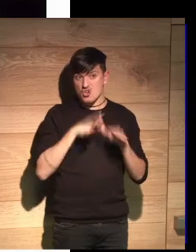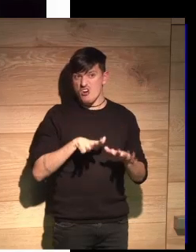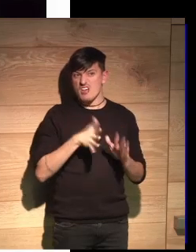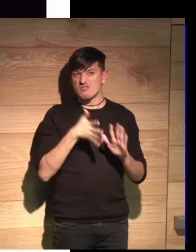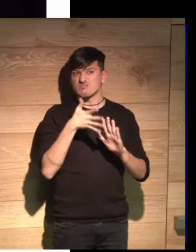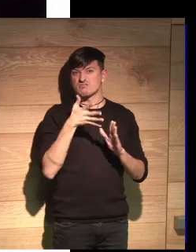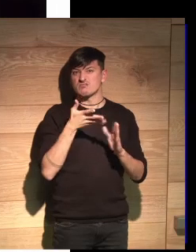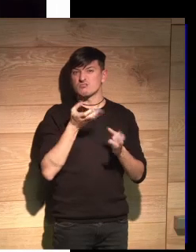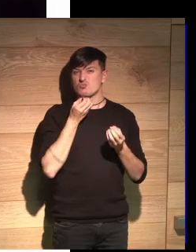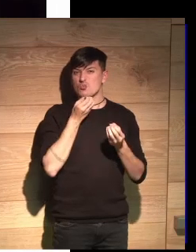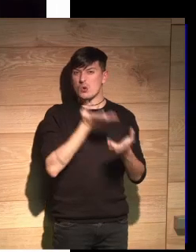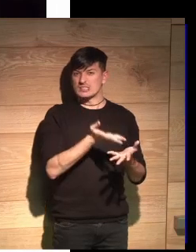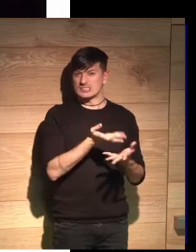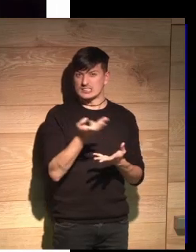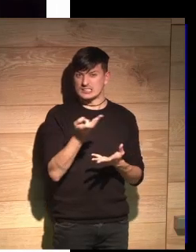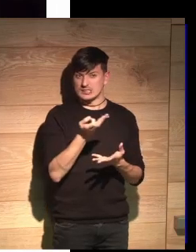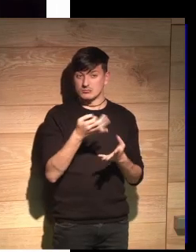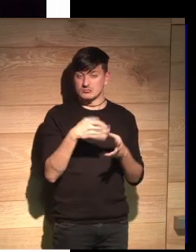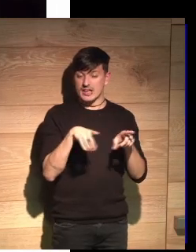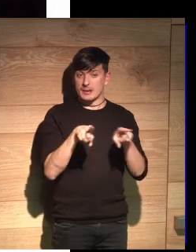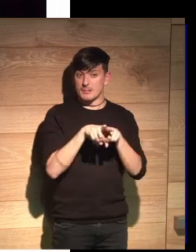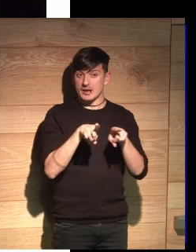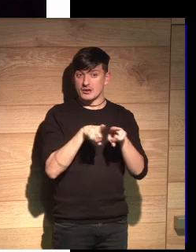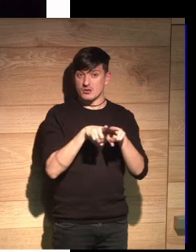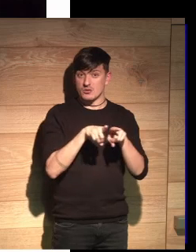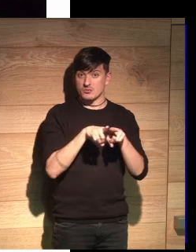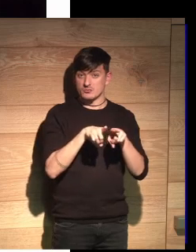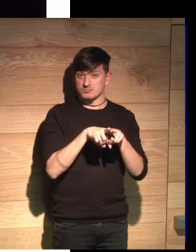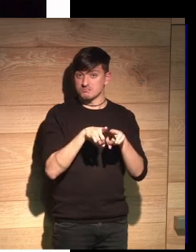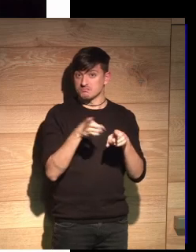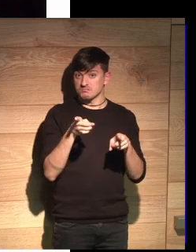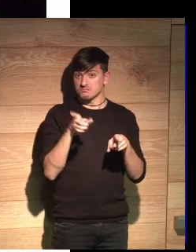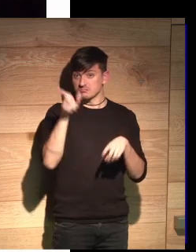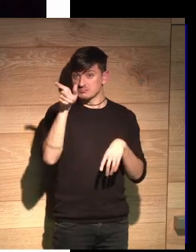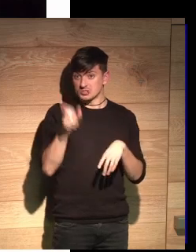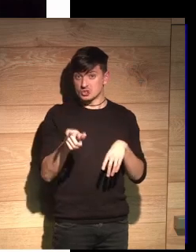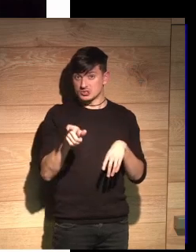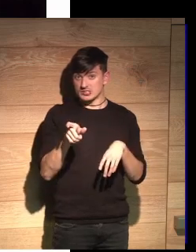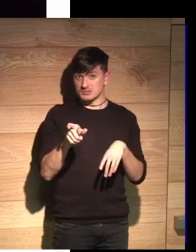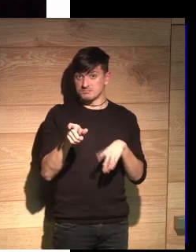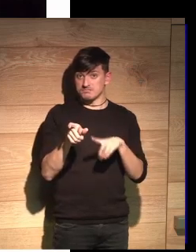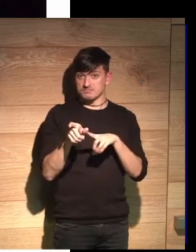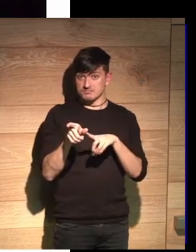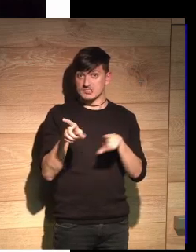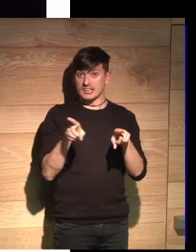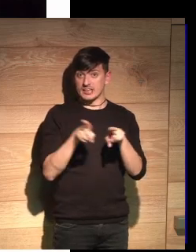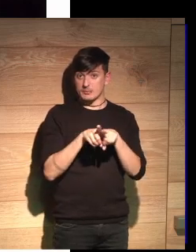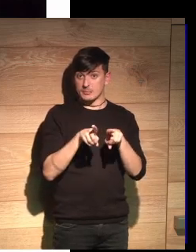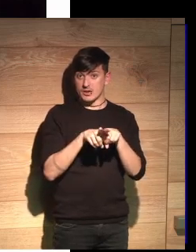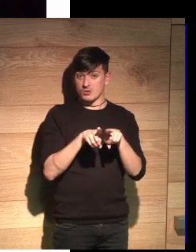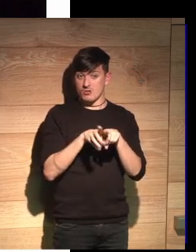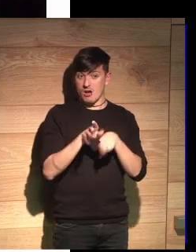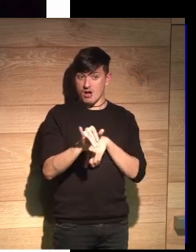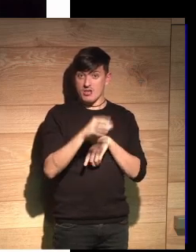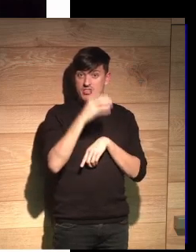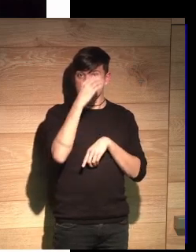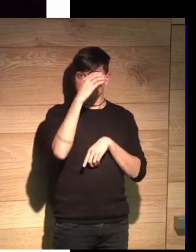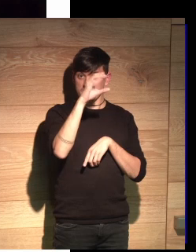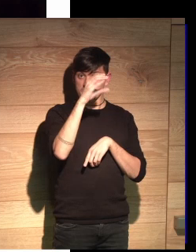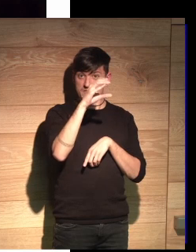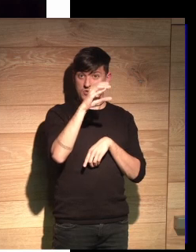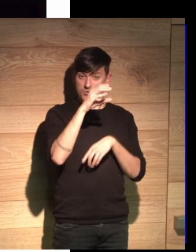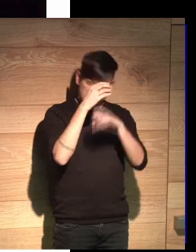of After Many a Summer Dies the Swan is a brother of Aldous Huxley there. Huxley had a brother who was